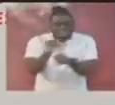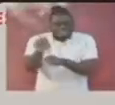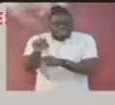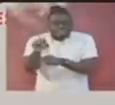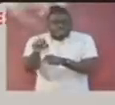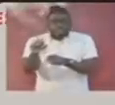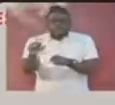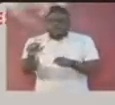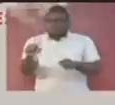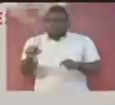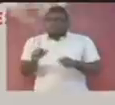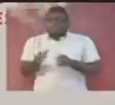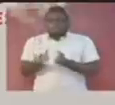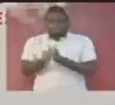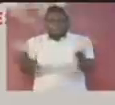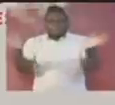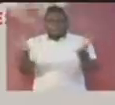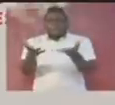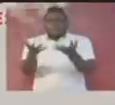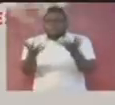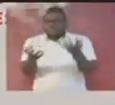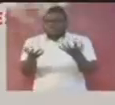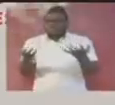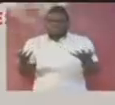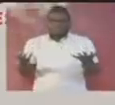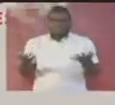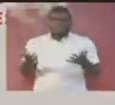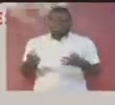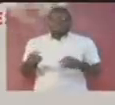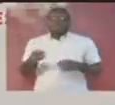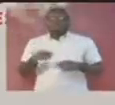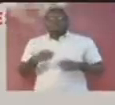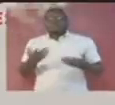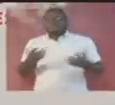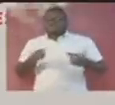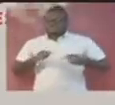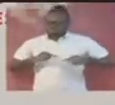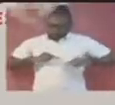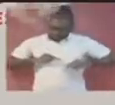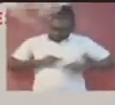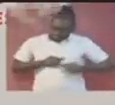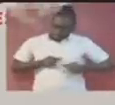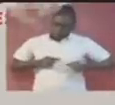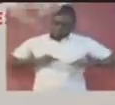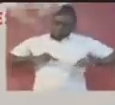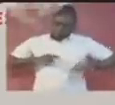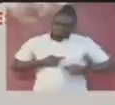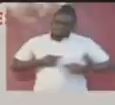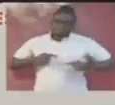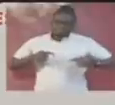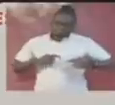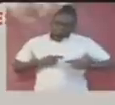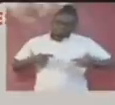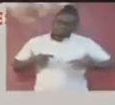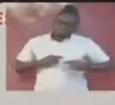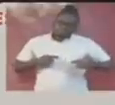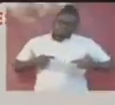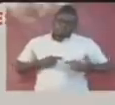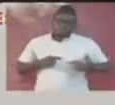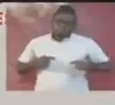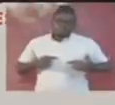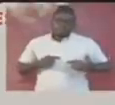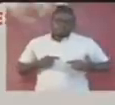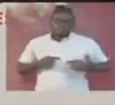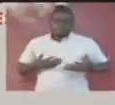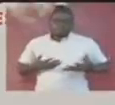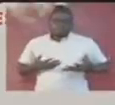gathering with candlelight vigils is an accepted way of grieving, showing solidarity with the family and